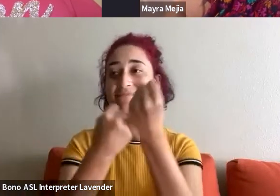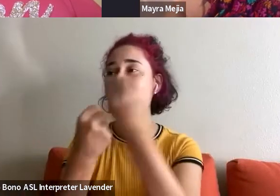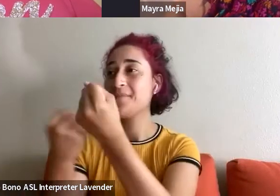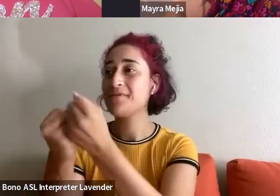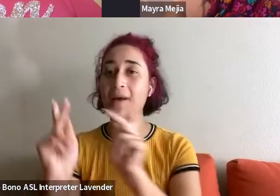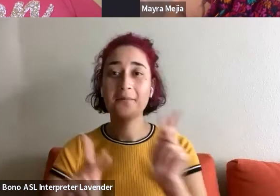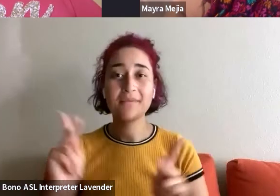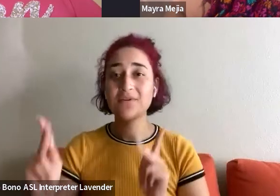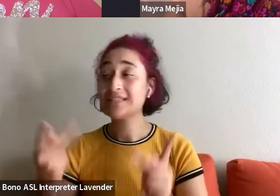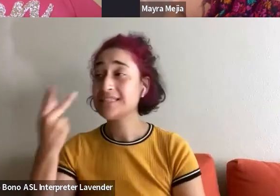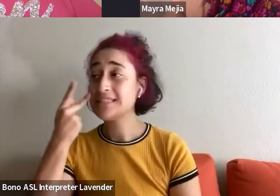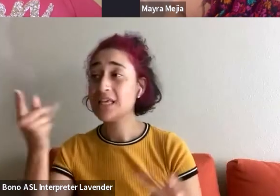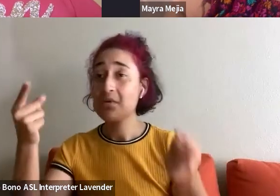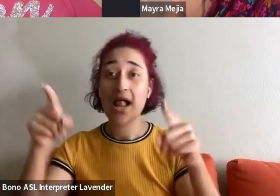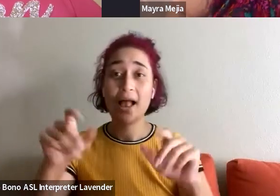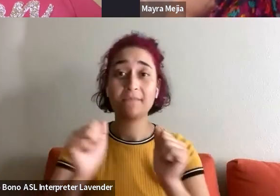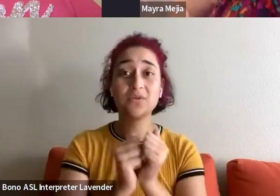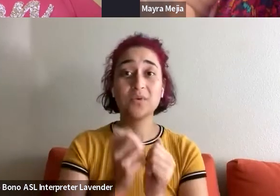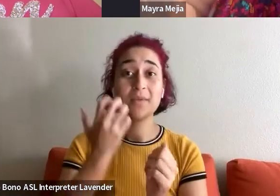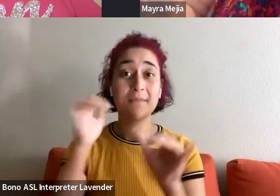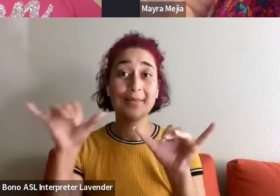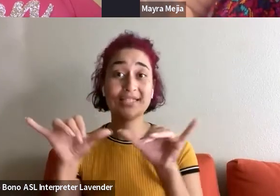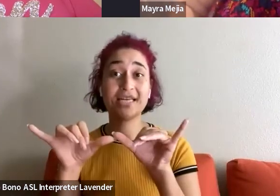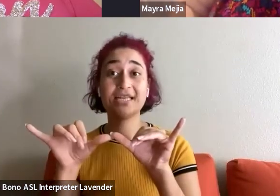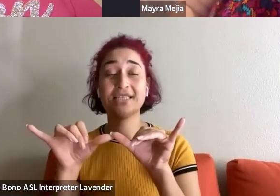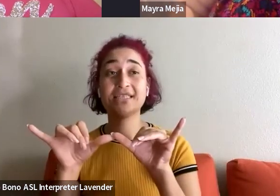see what happens with plus size fashion. And,